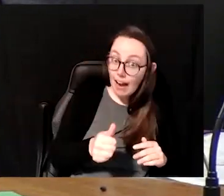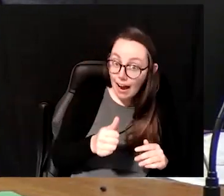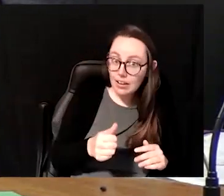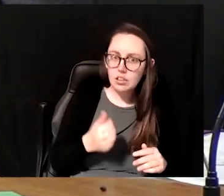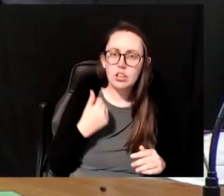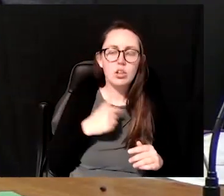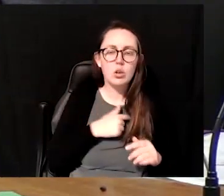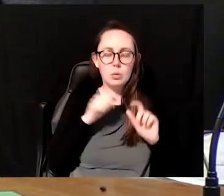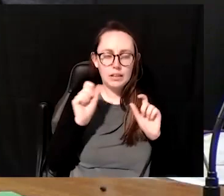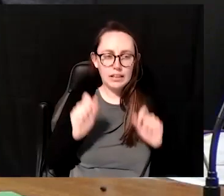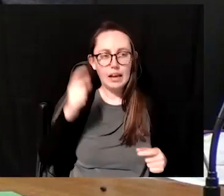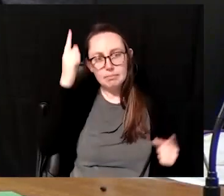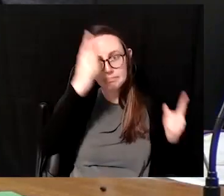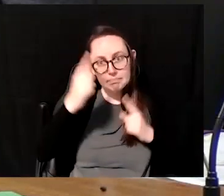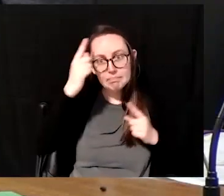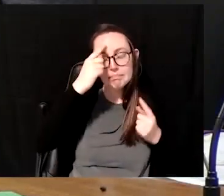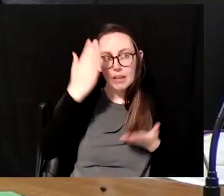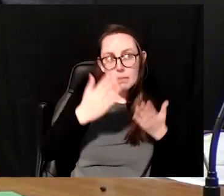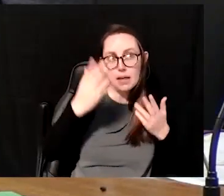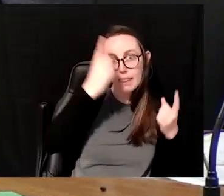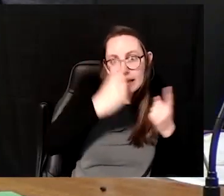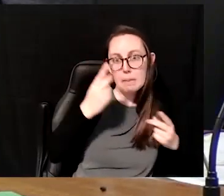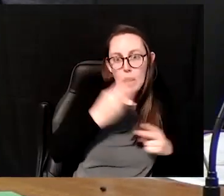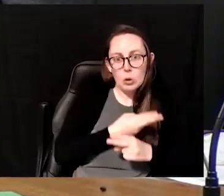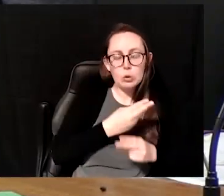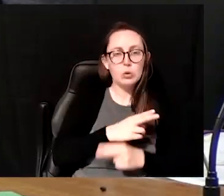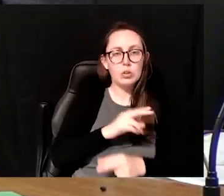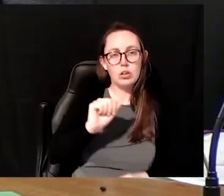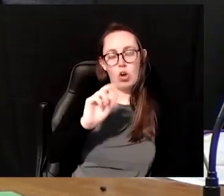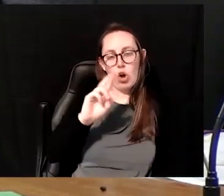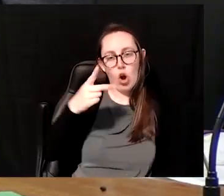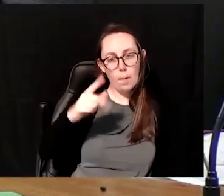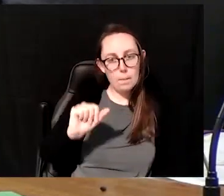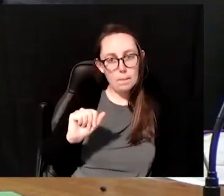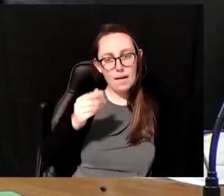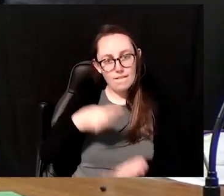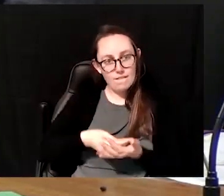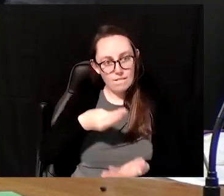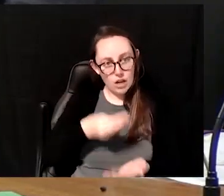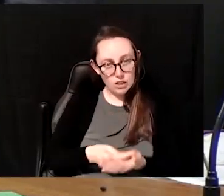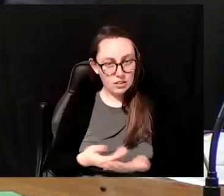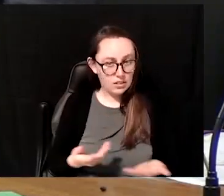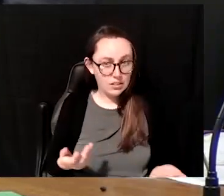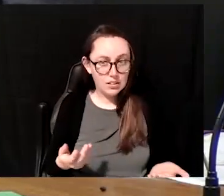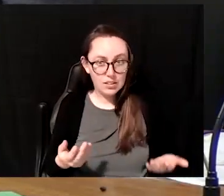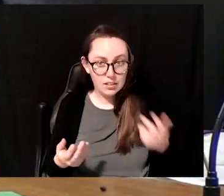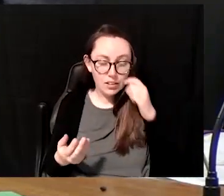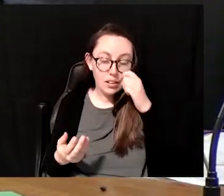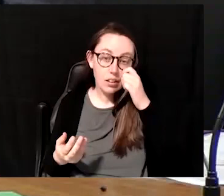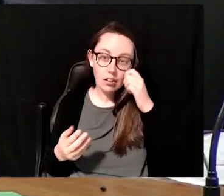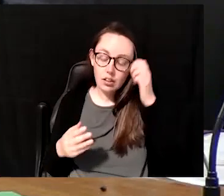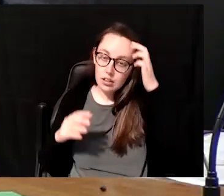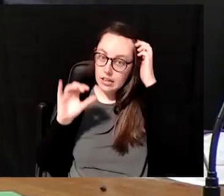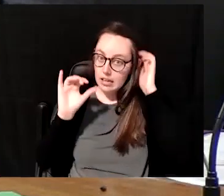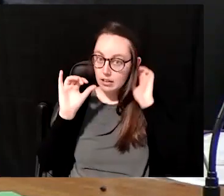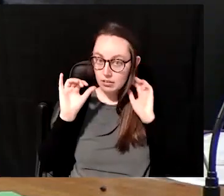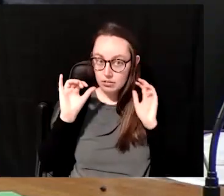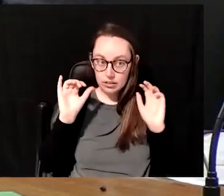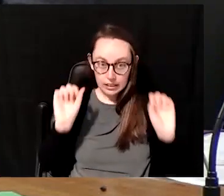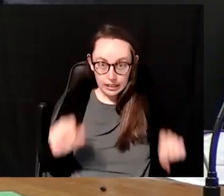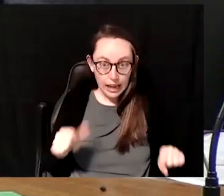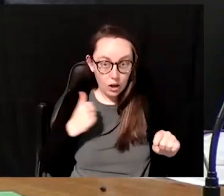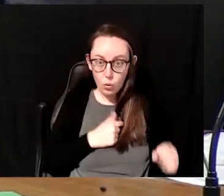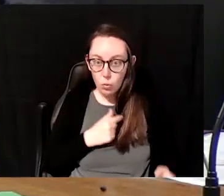arpa funds um after RTM is that uh doable or is that not